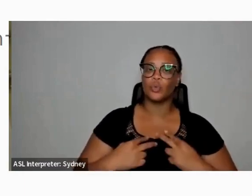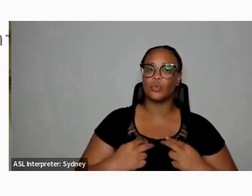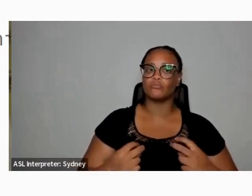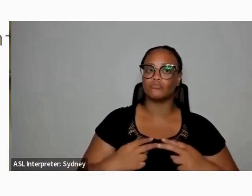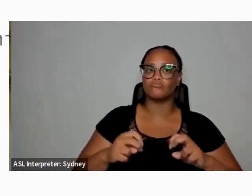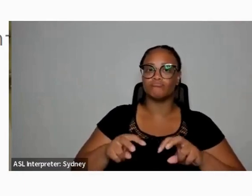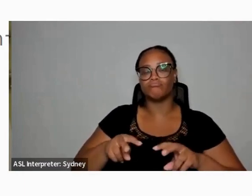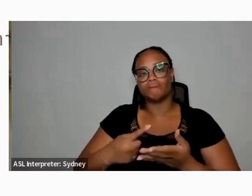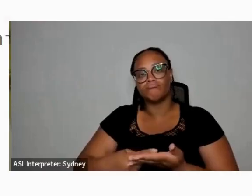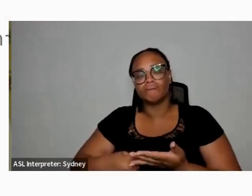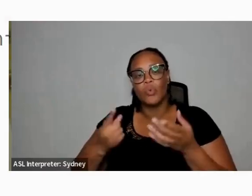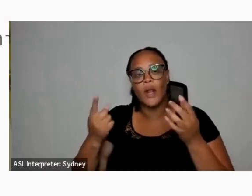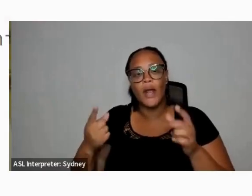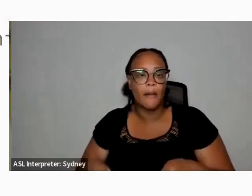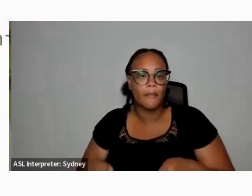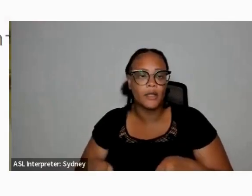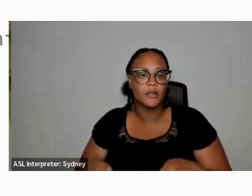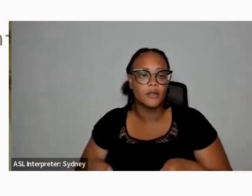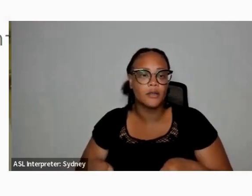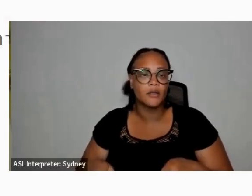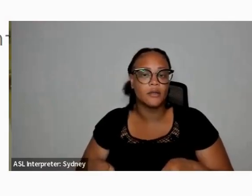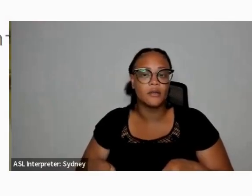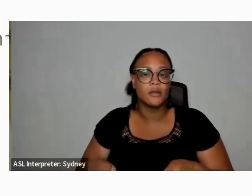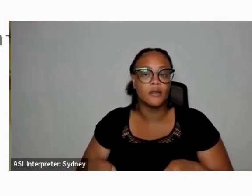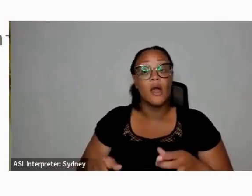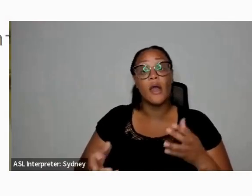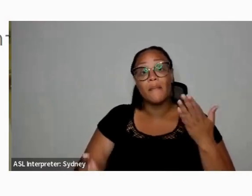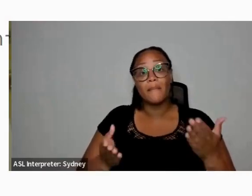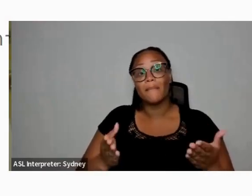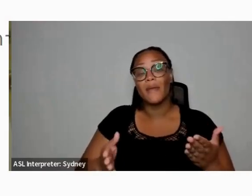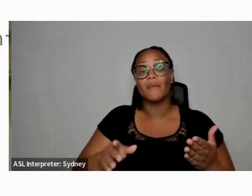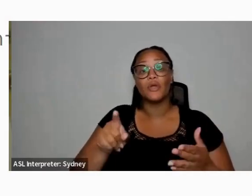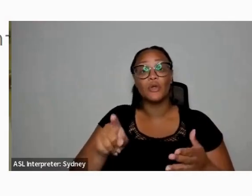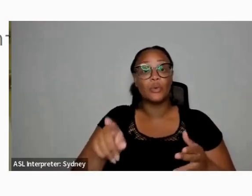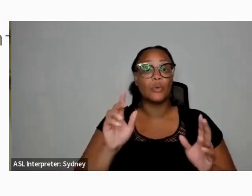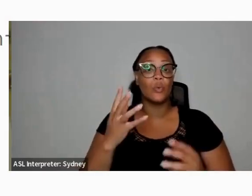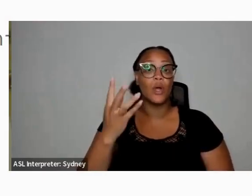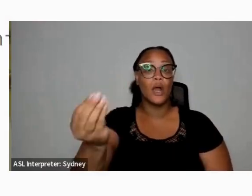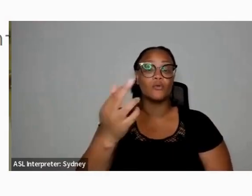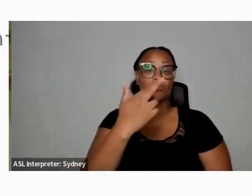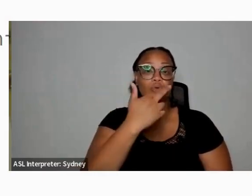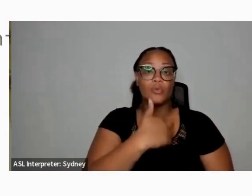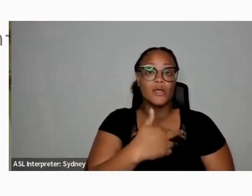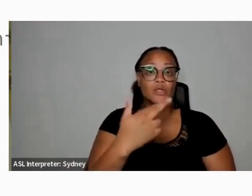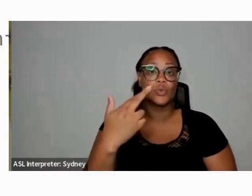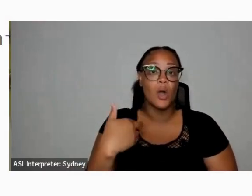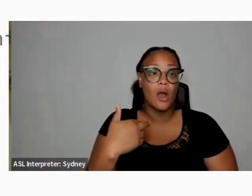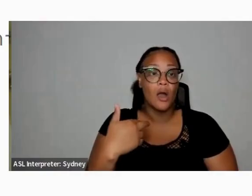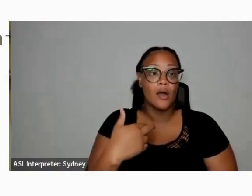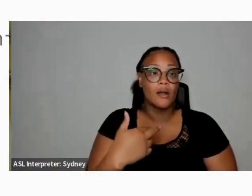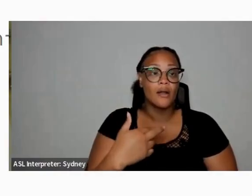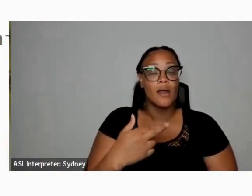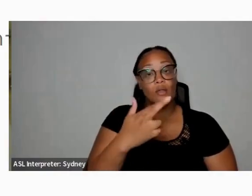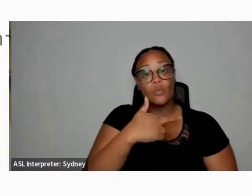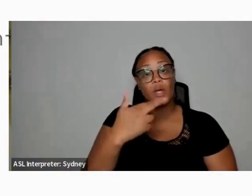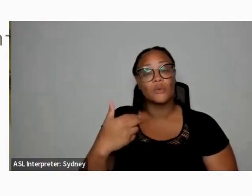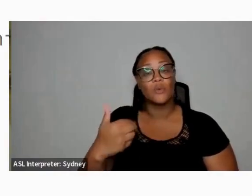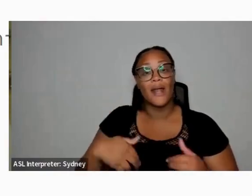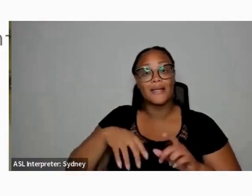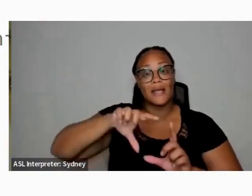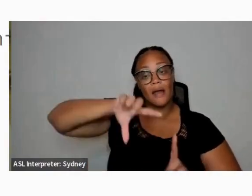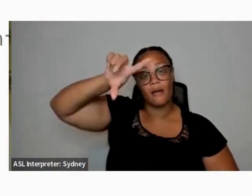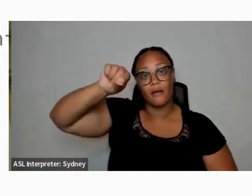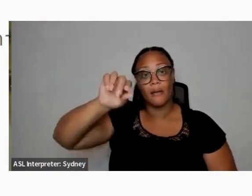restaurant, you might want to take, if they have a menu that you can take home, pictures that you've taken. If you go on a